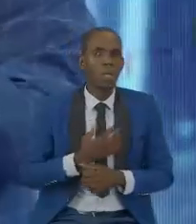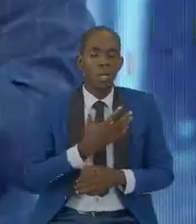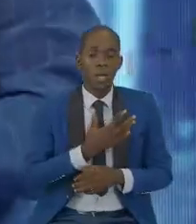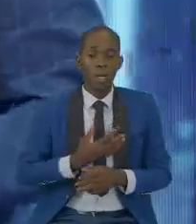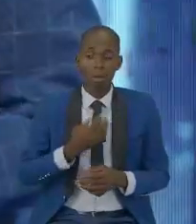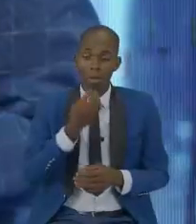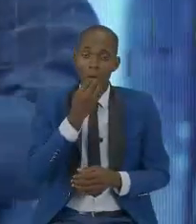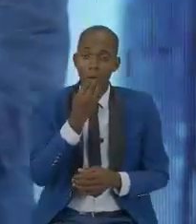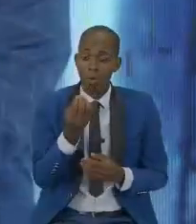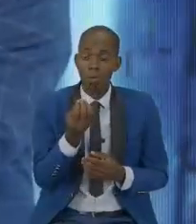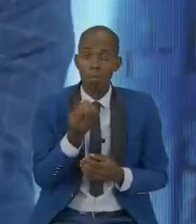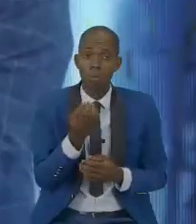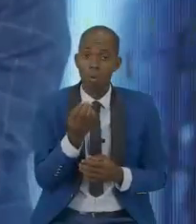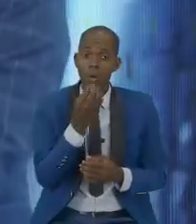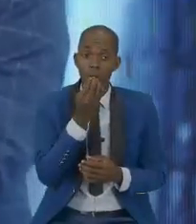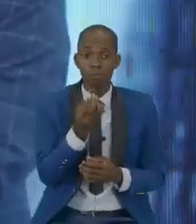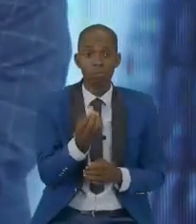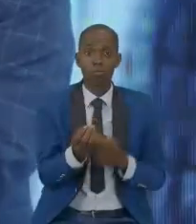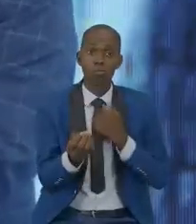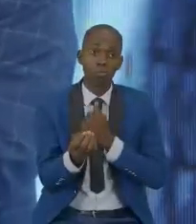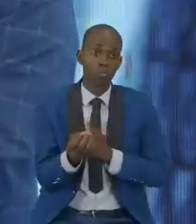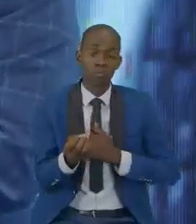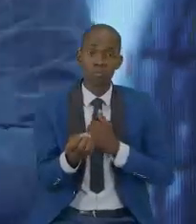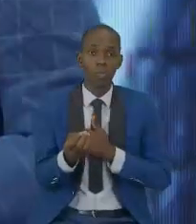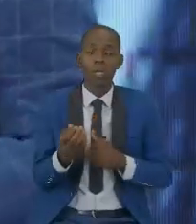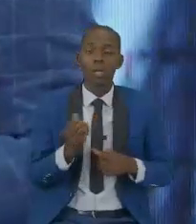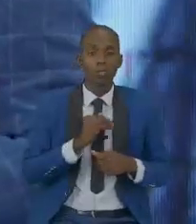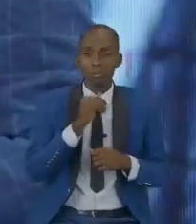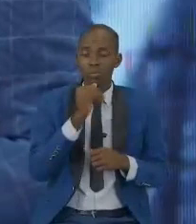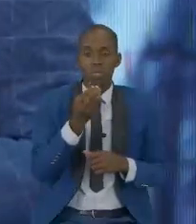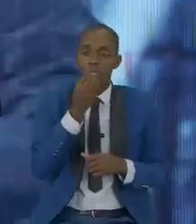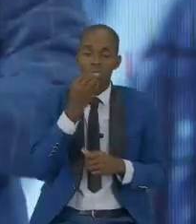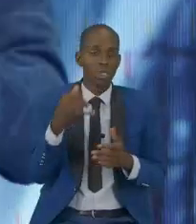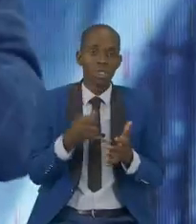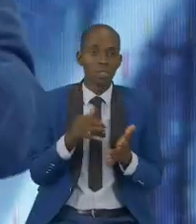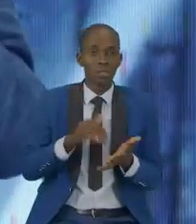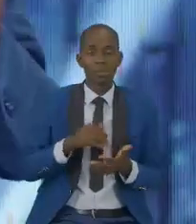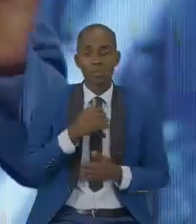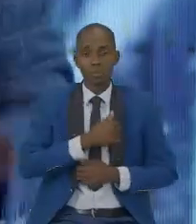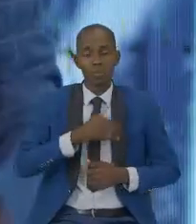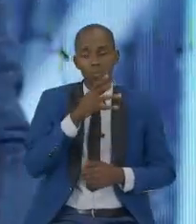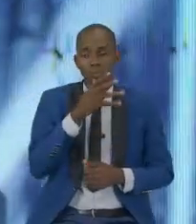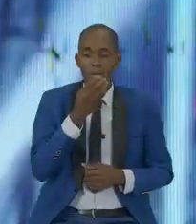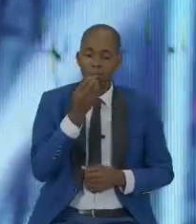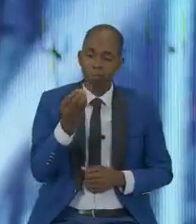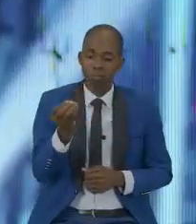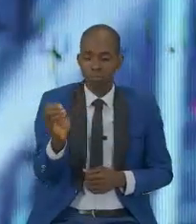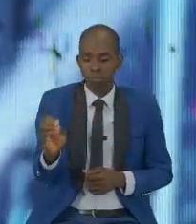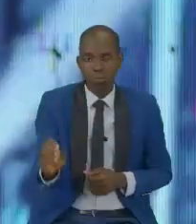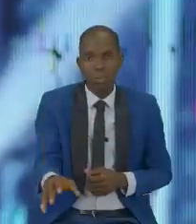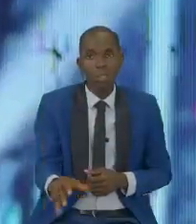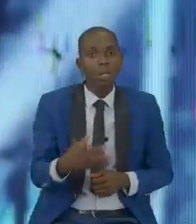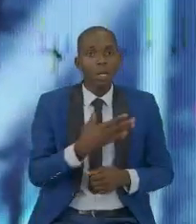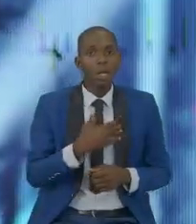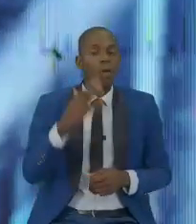meat out of his mouth, stopped the enjoyment of the stolen meat, and then will not touch